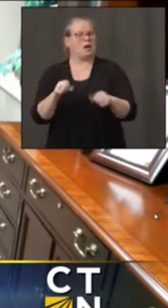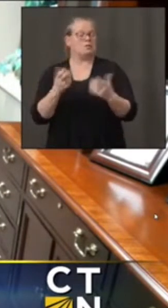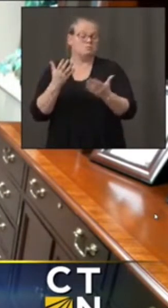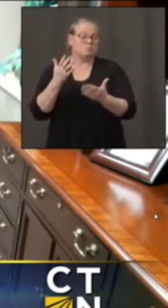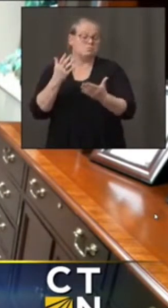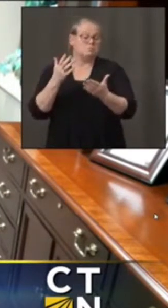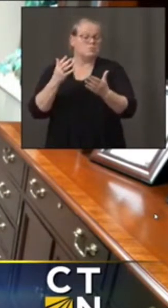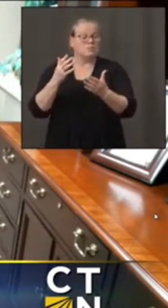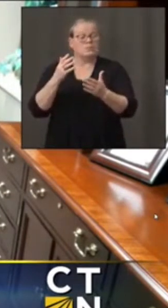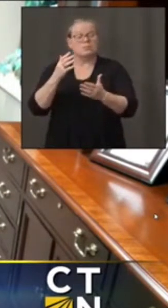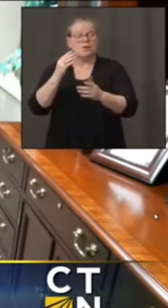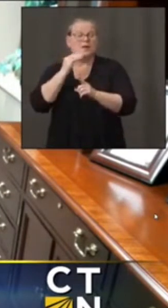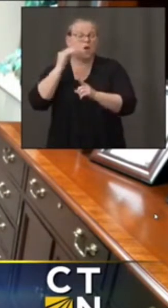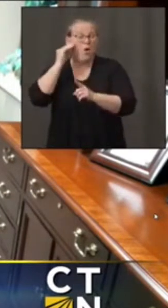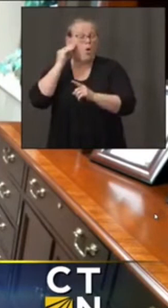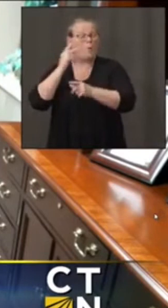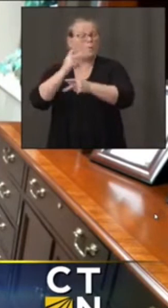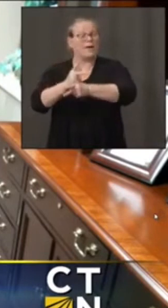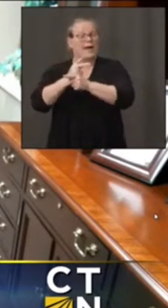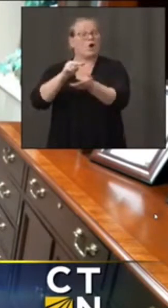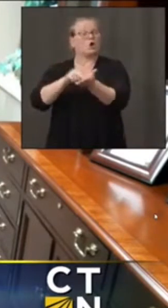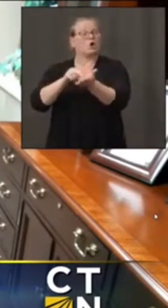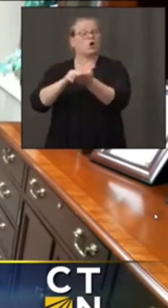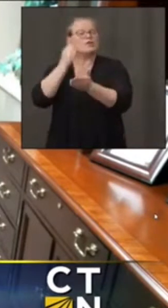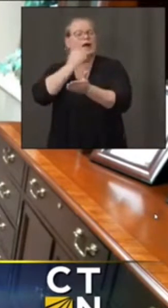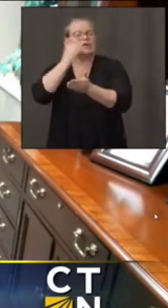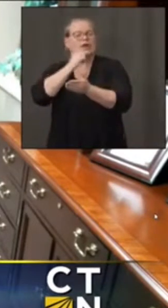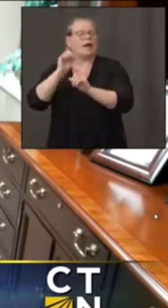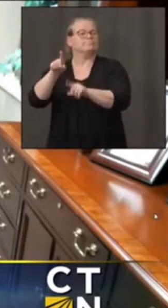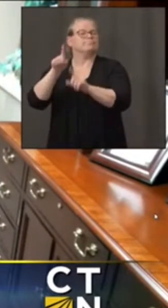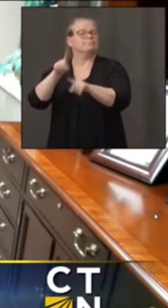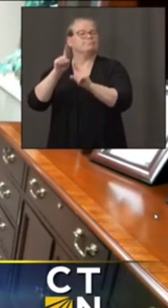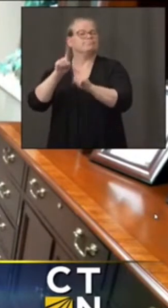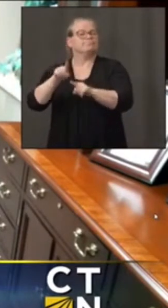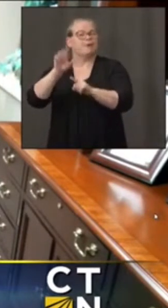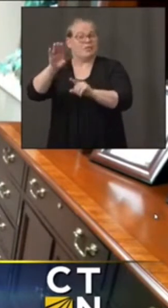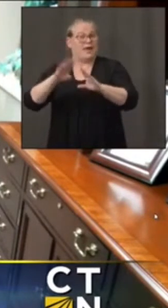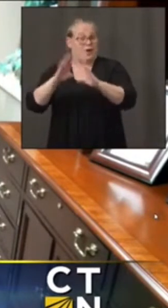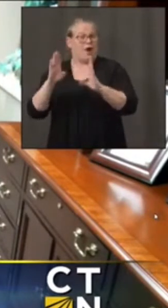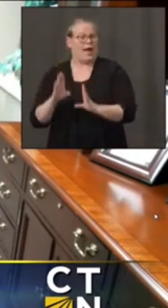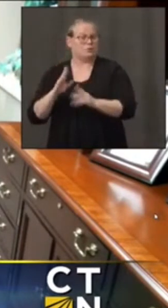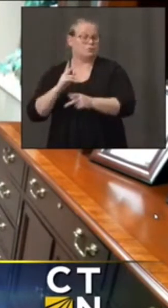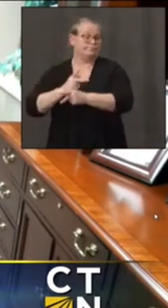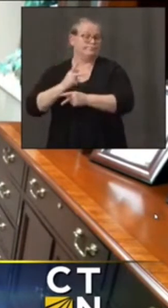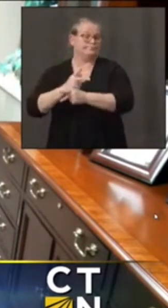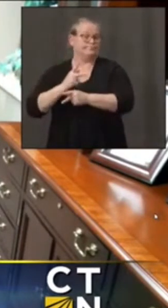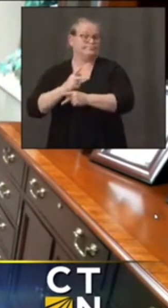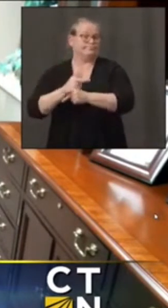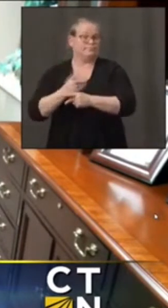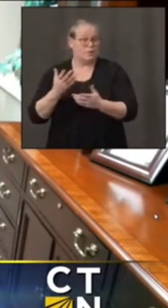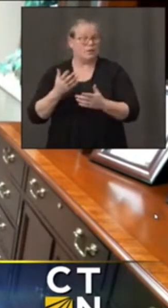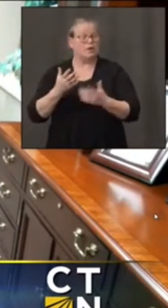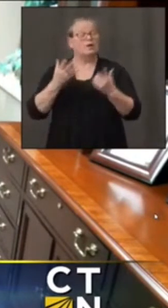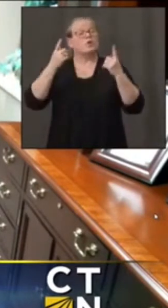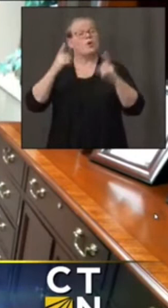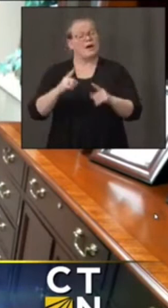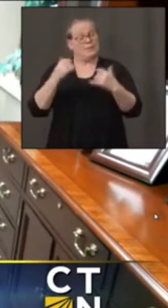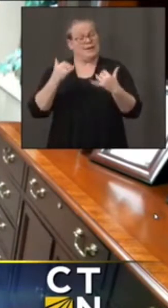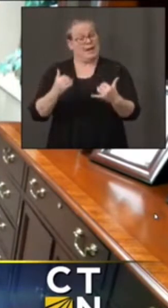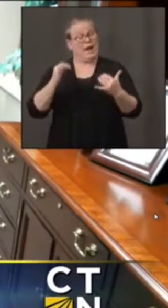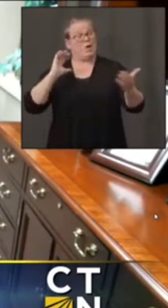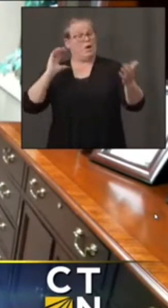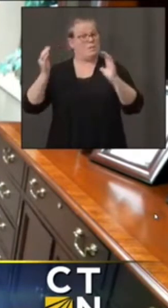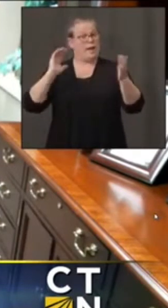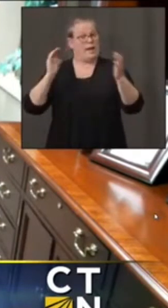care nurses looking after them. So that when you realize of the individuals who are now in the hospital with COVID,